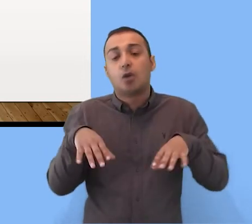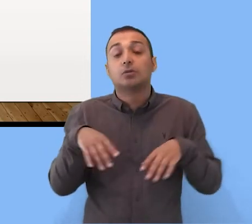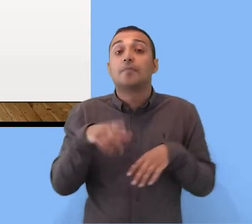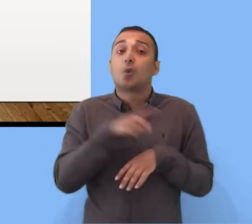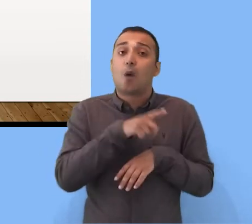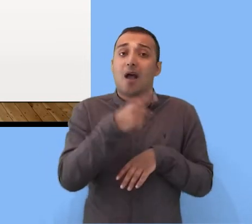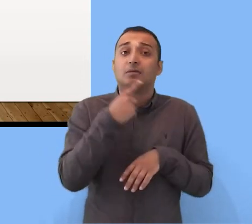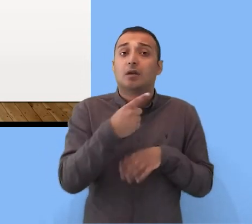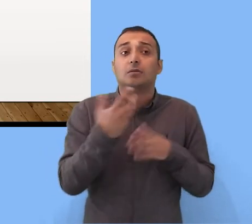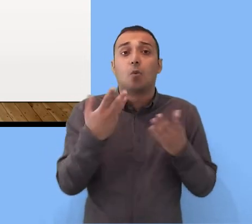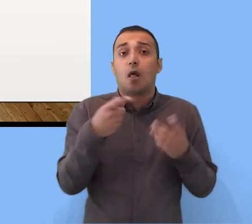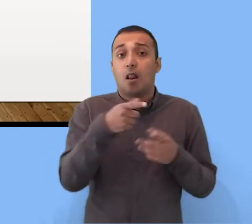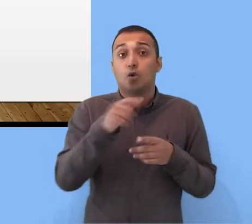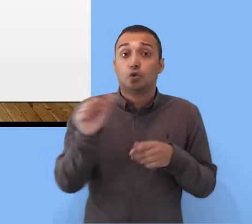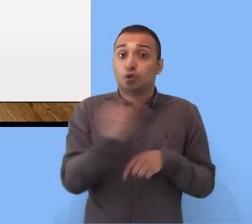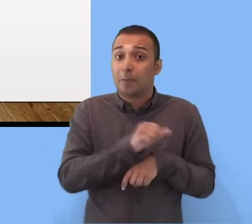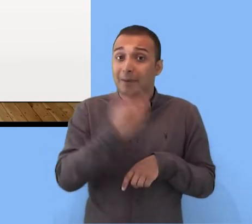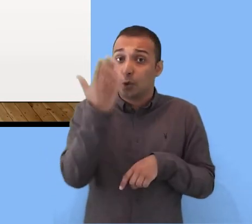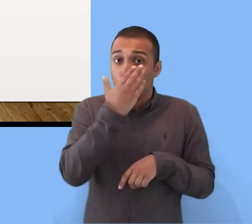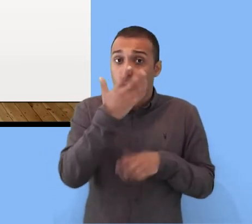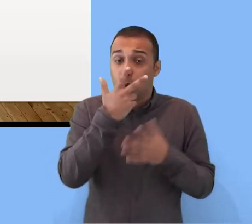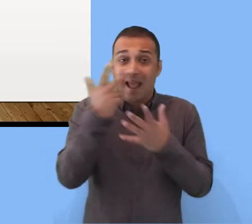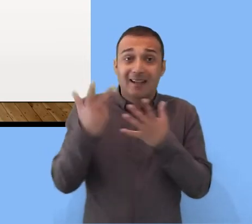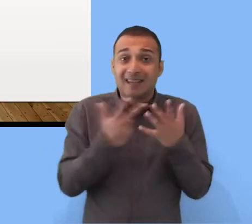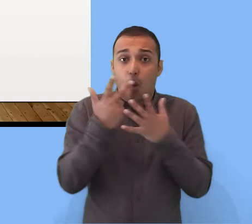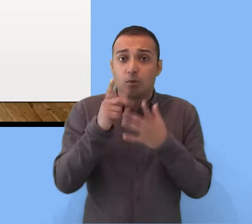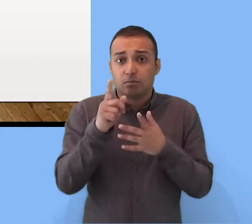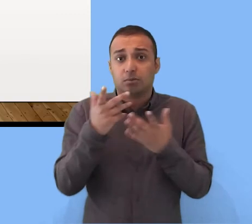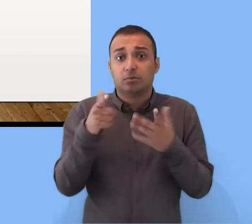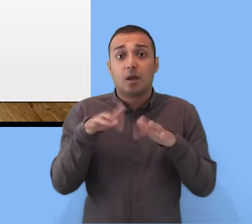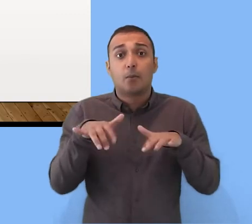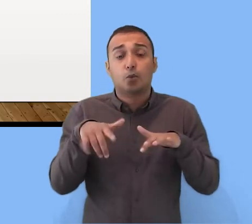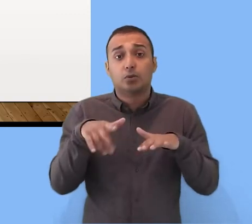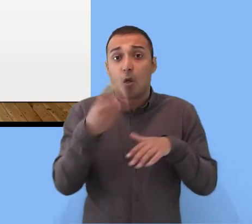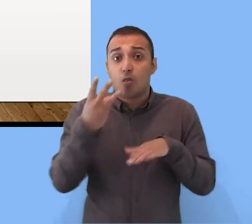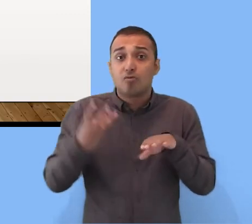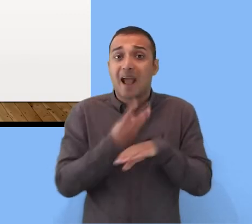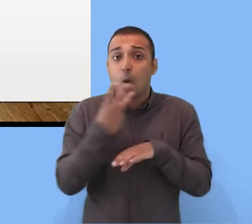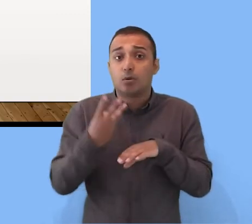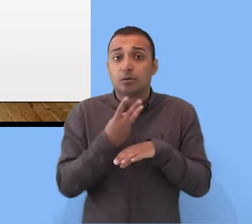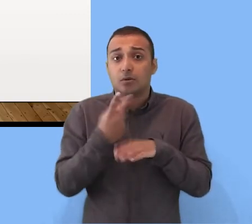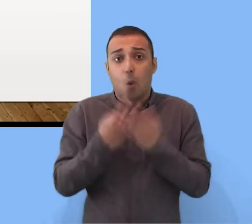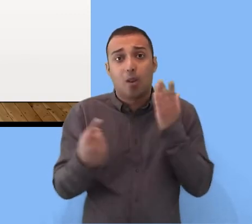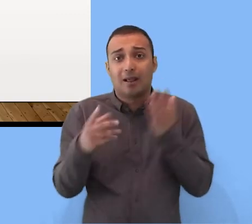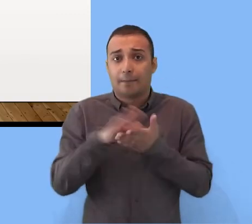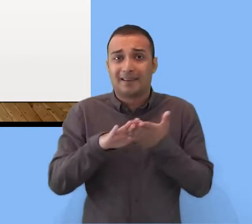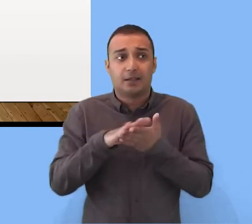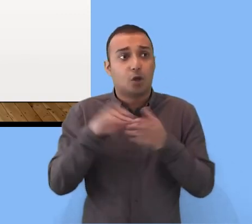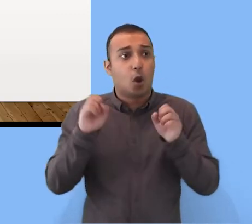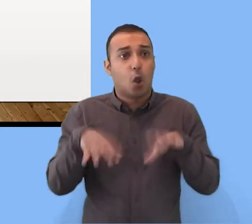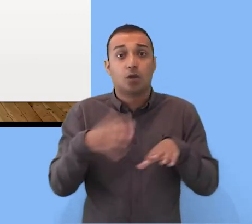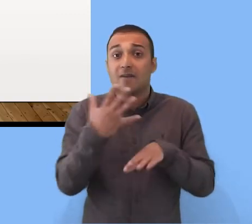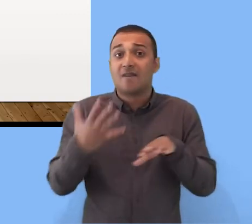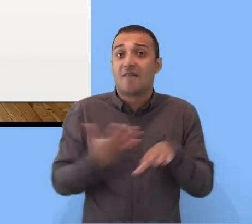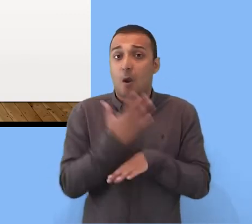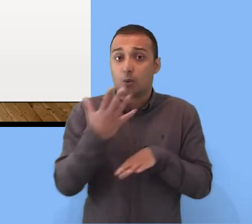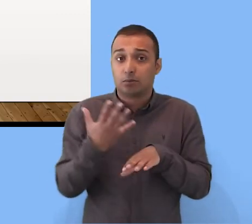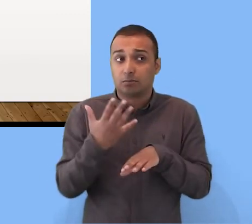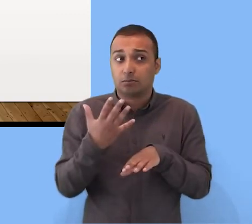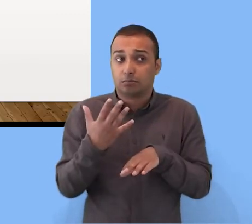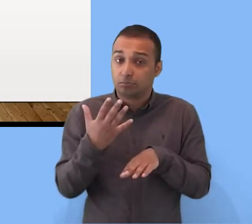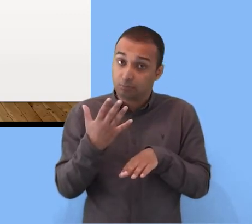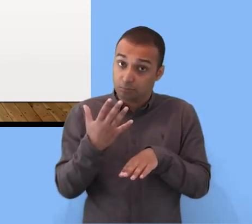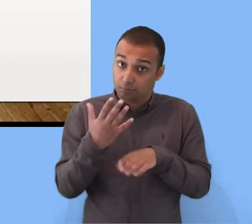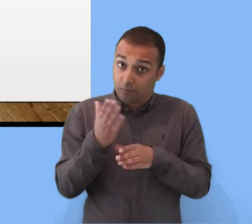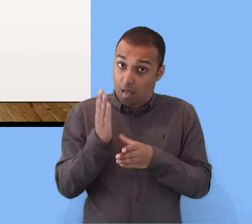only spent 3 hours in front of a screen, therefore they've lost 5 hours of learning. Really? If you were sitting next to me, I